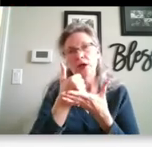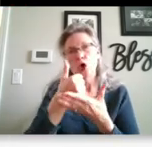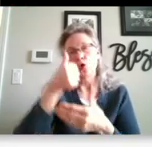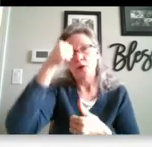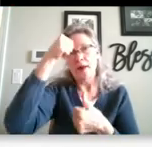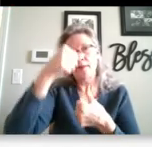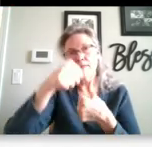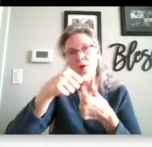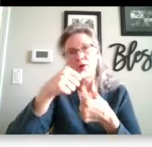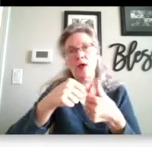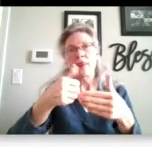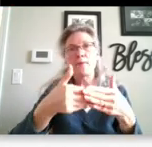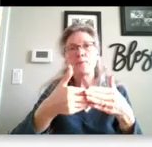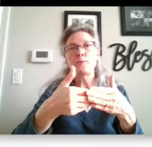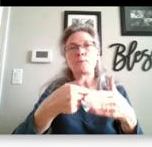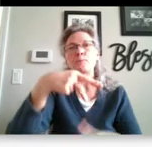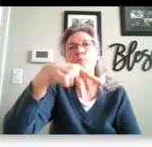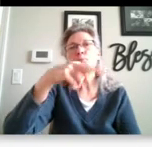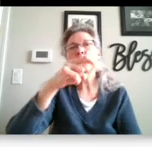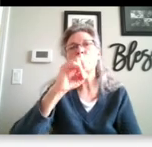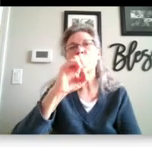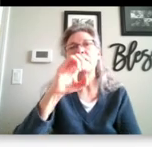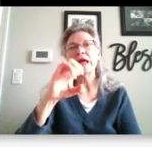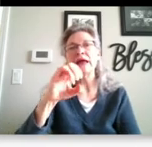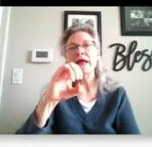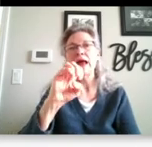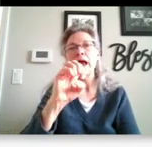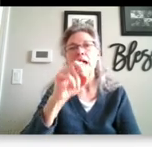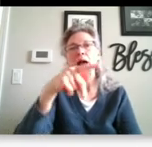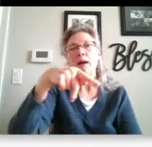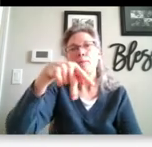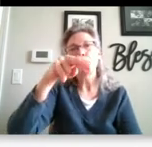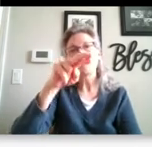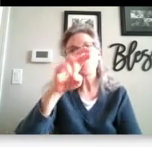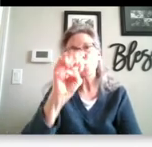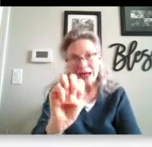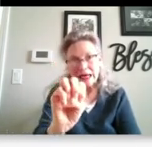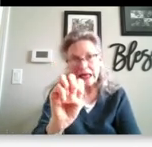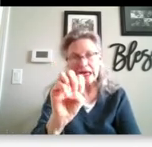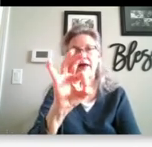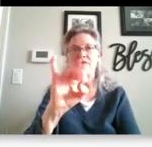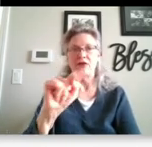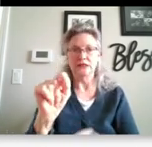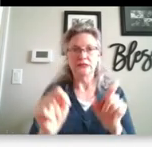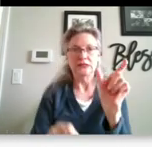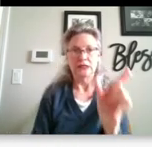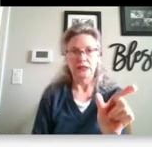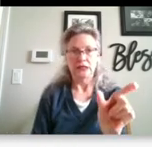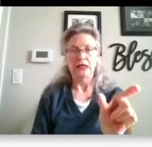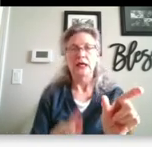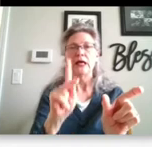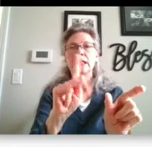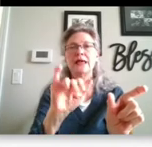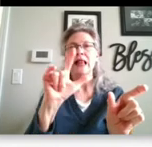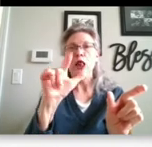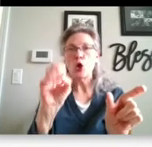the metric system. So king is for kilo, Henry is for hecto,